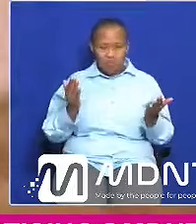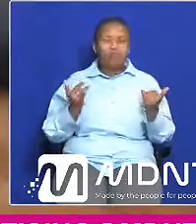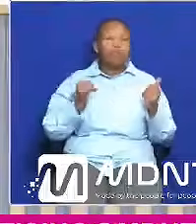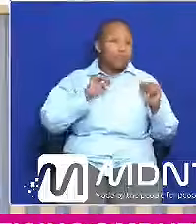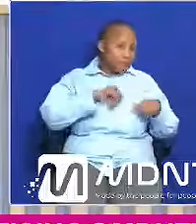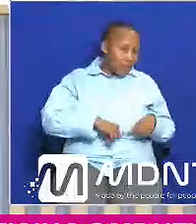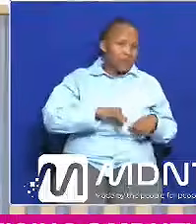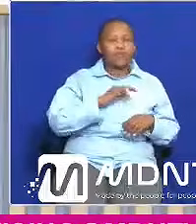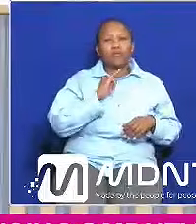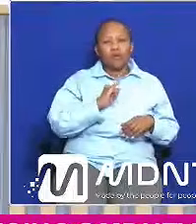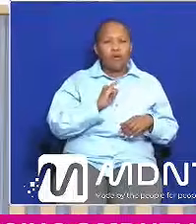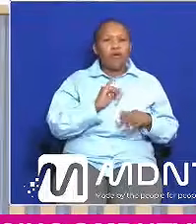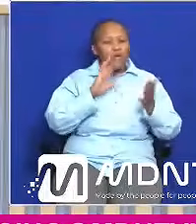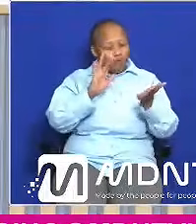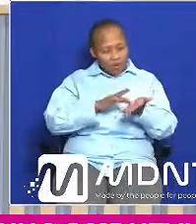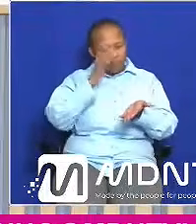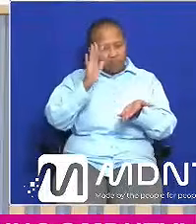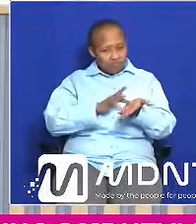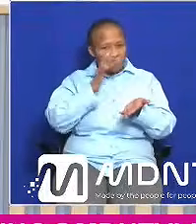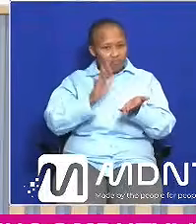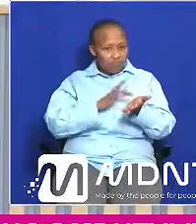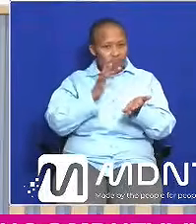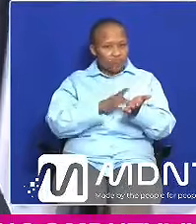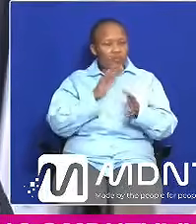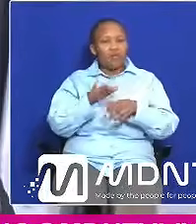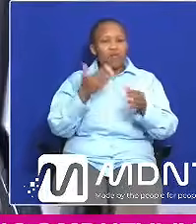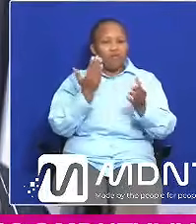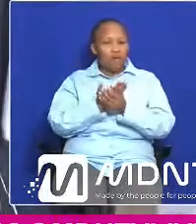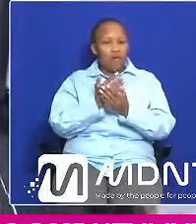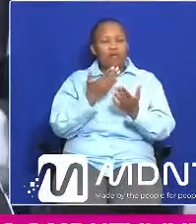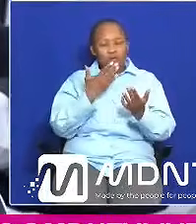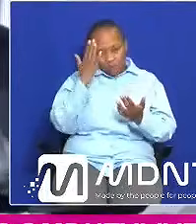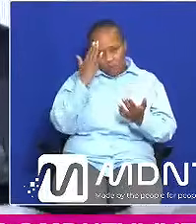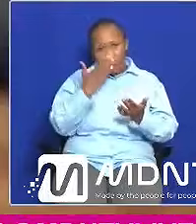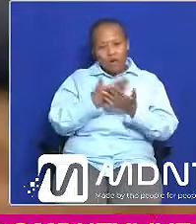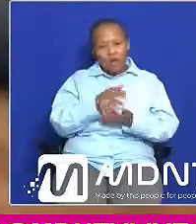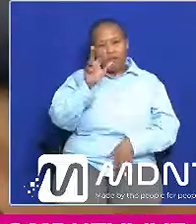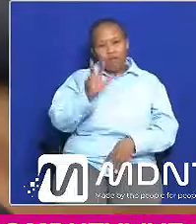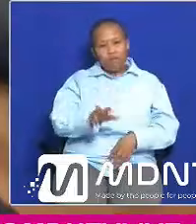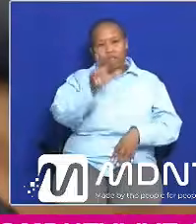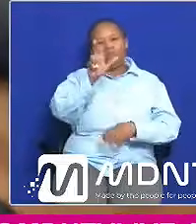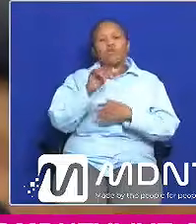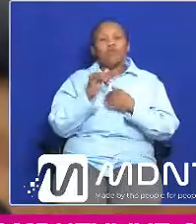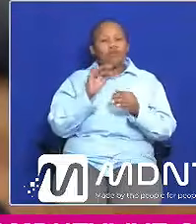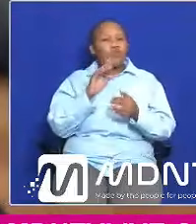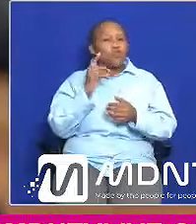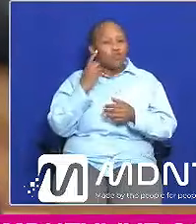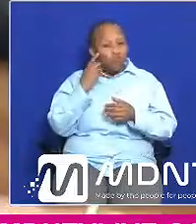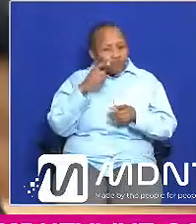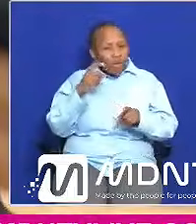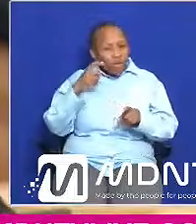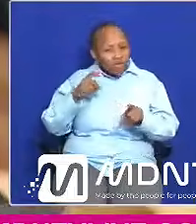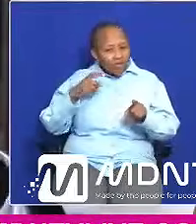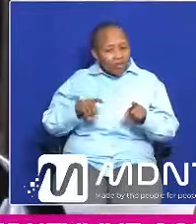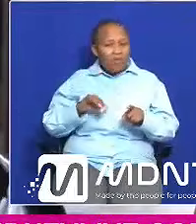the files, if there's an attachment, be able to click on the attachment and verify for ourselves what the position is. Thank you, Chair. That's what we